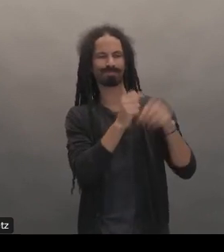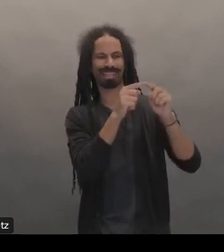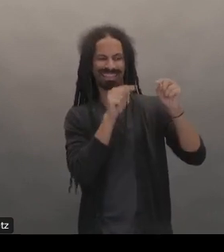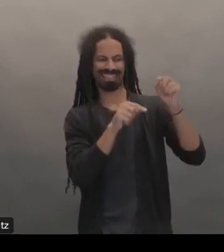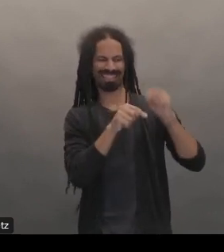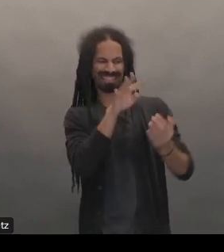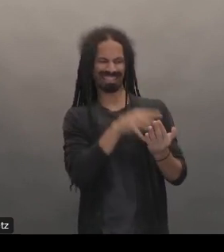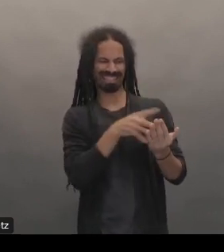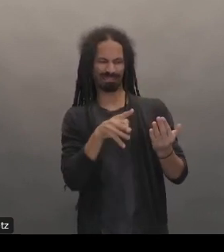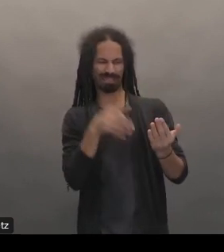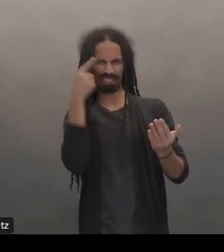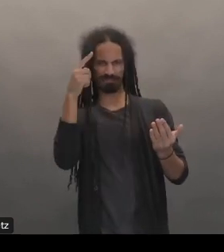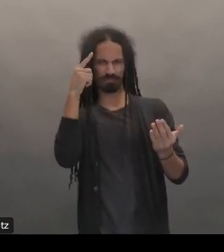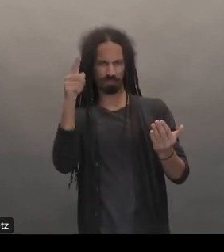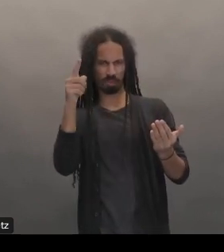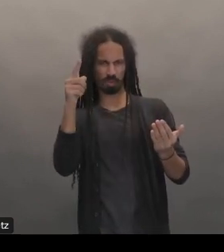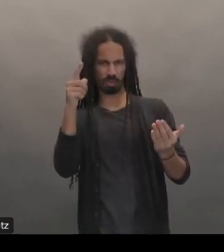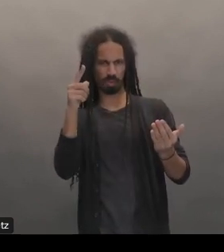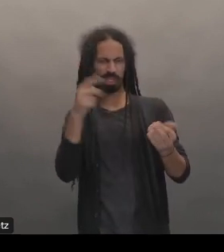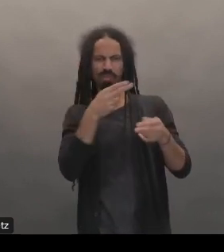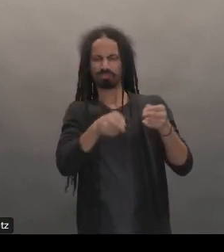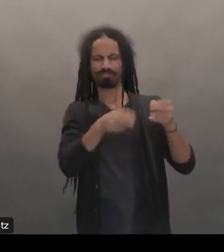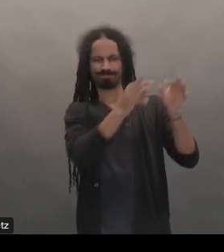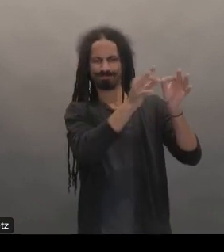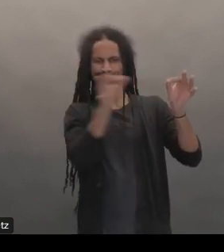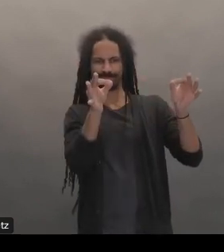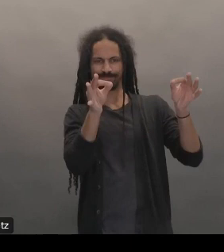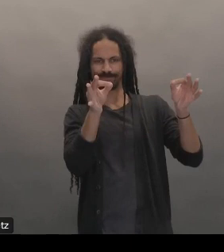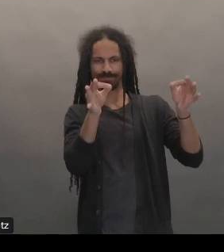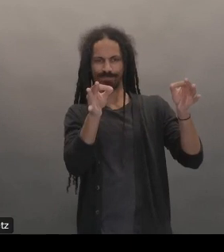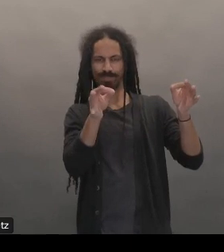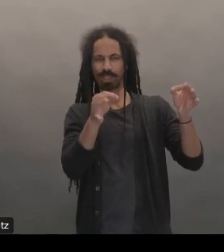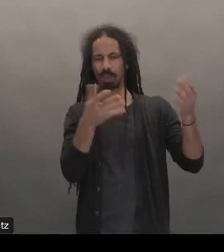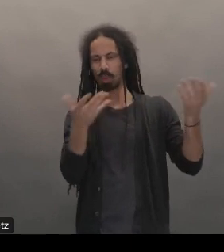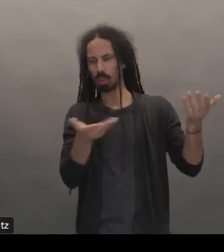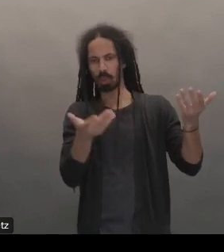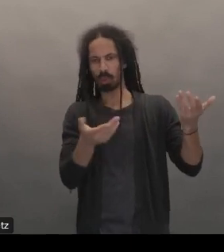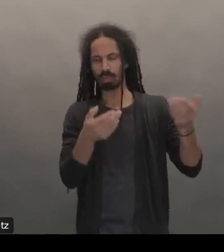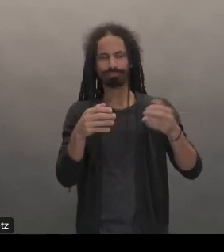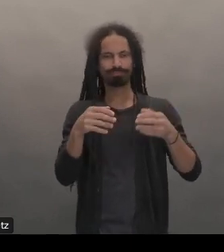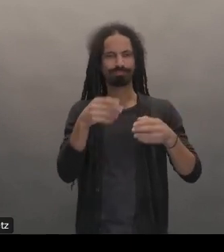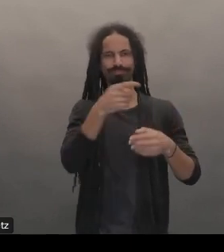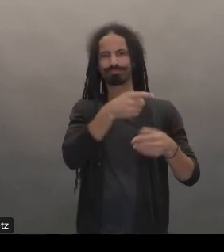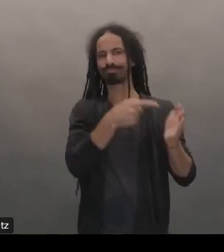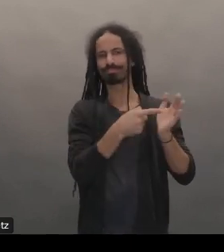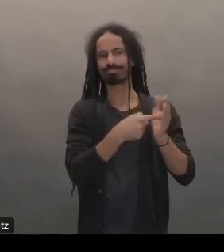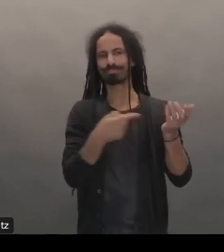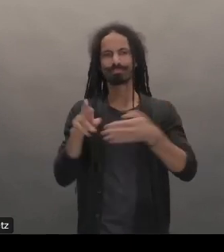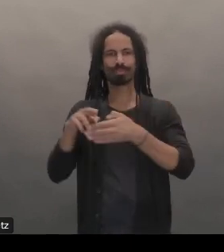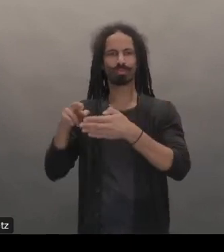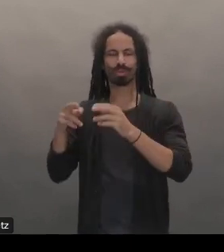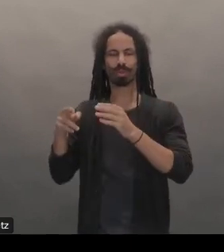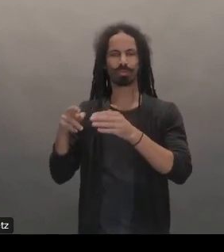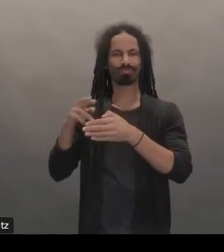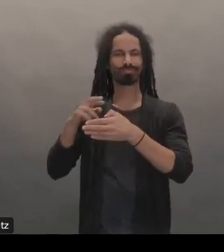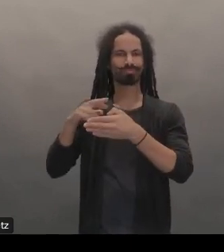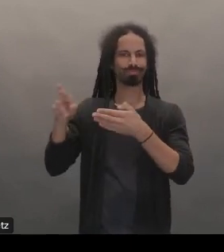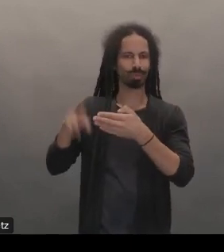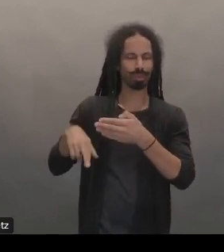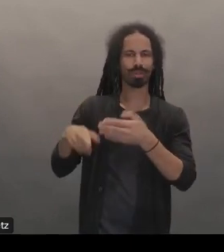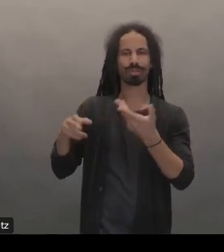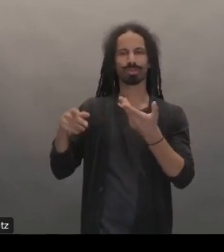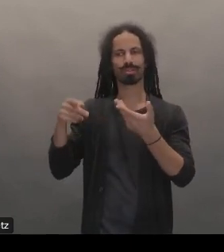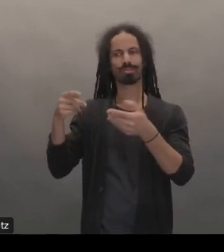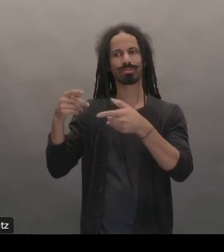table is. So in this case, results of curve fitting analysis examining the time course of fixations to the